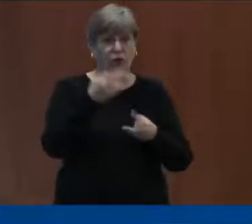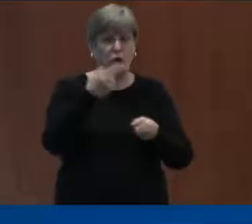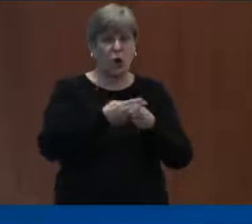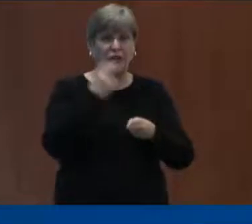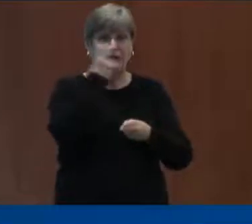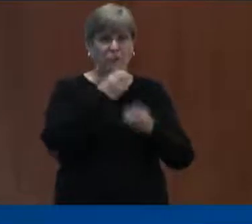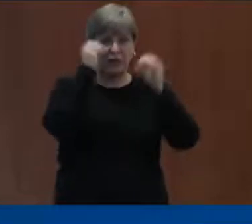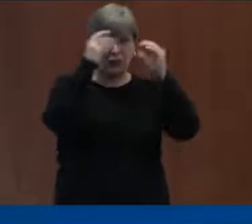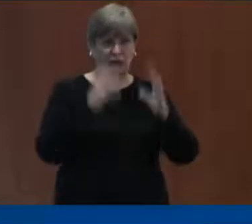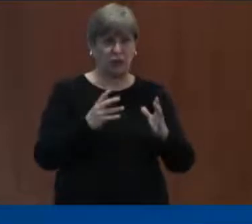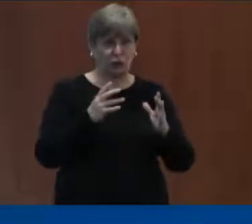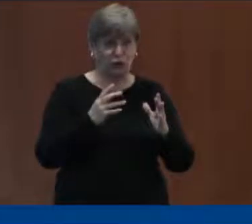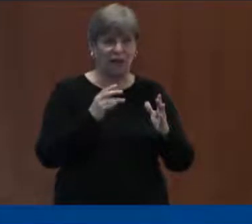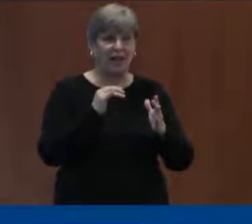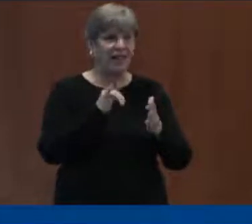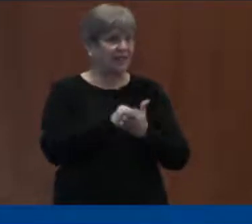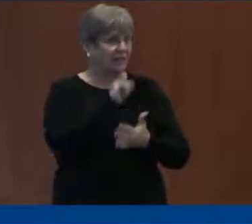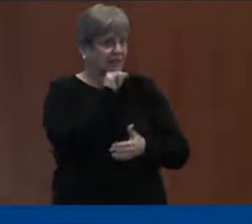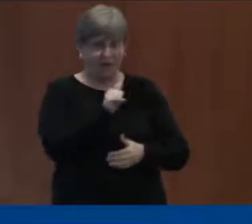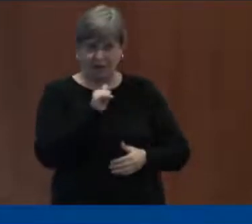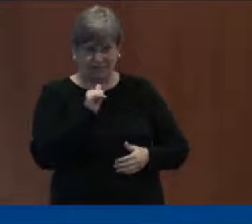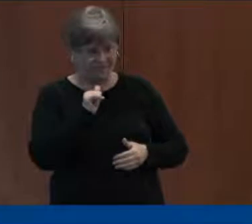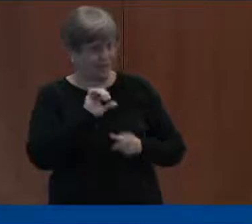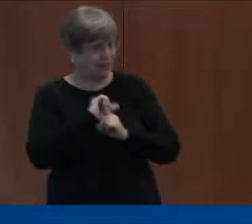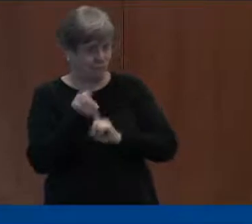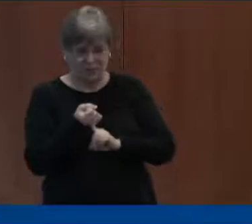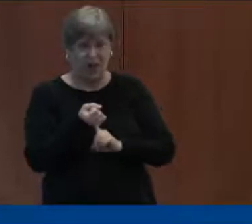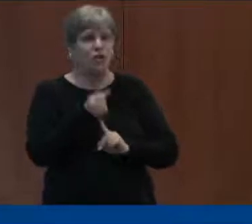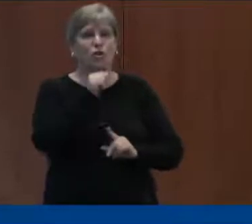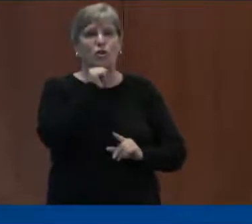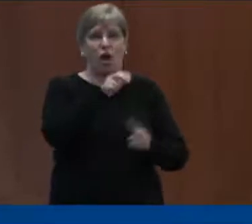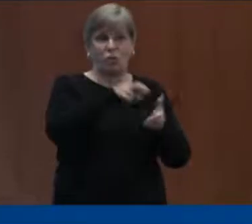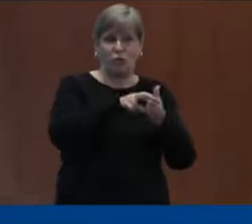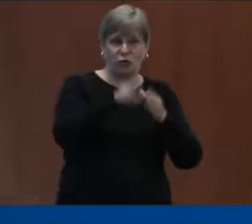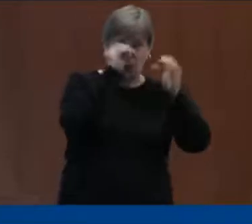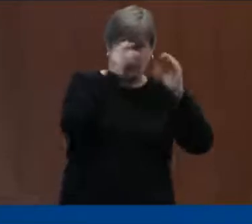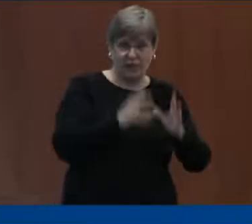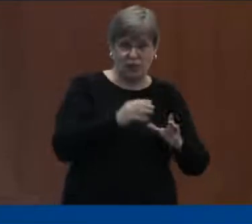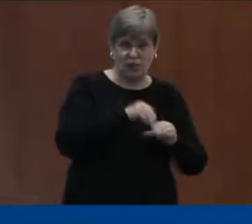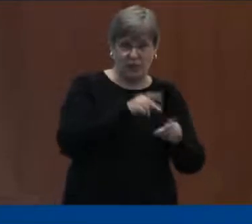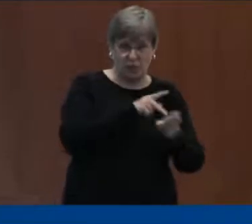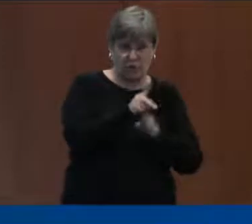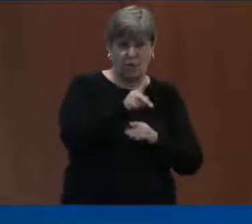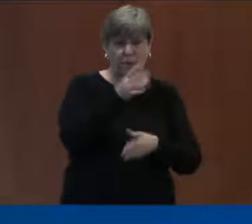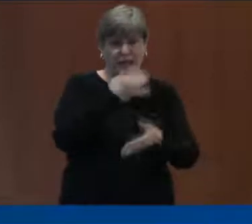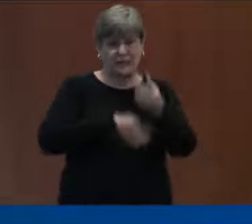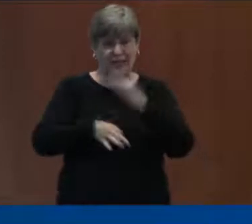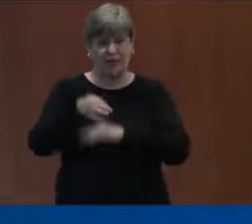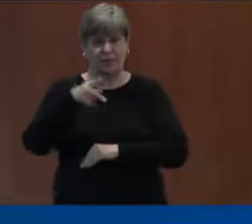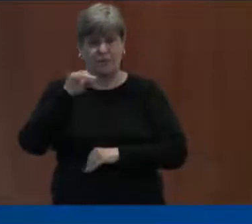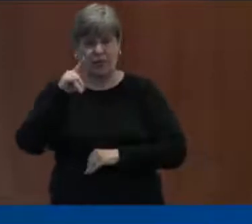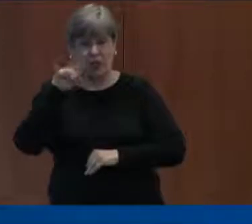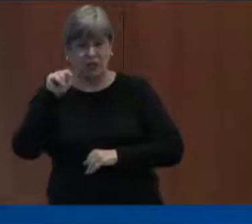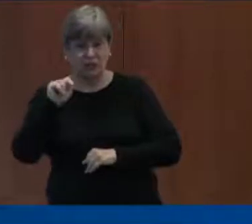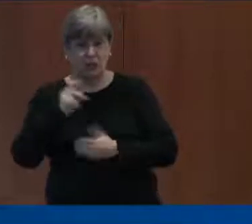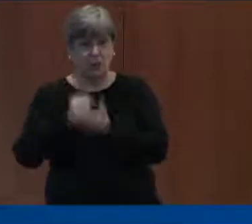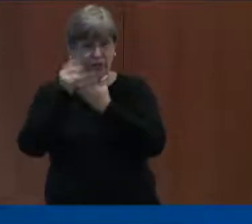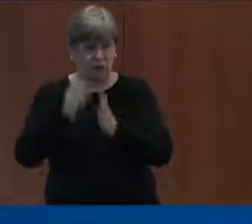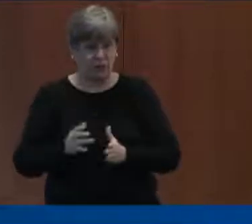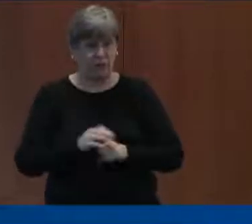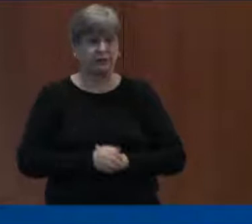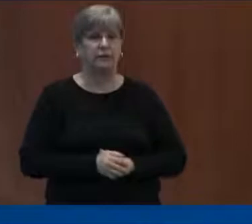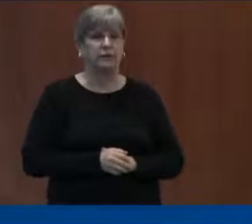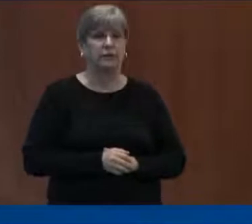speech teachers, which is actually not the case. They're not actually referred to as teachers in the field, but rather as pathologists or